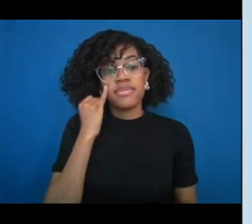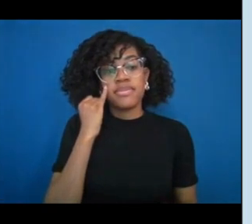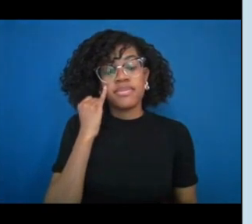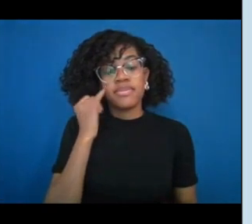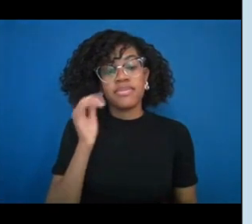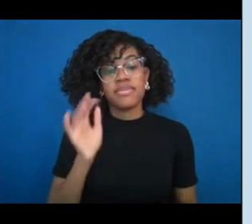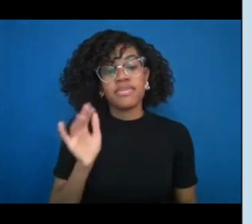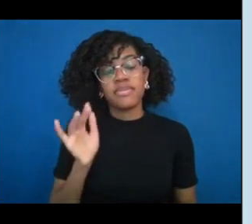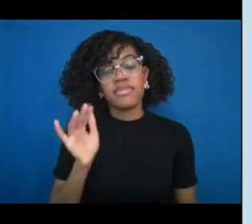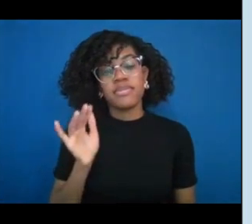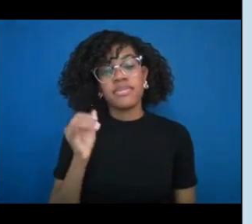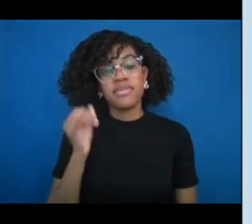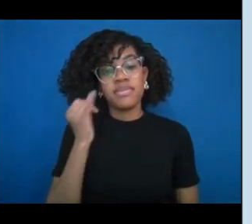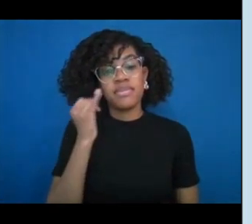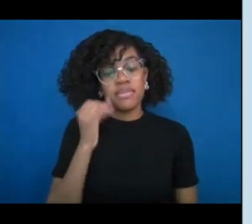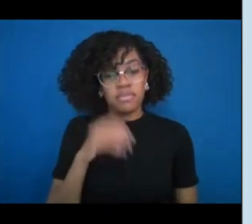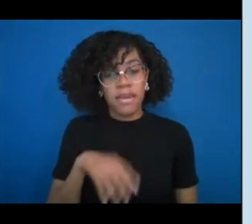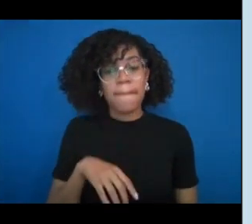training